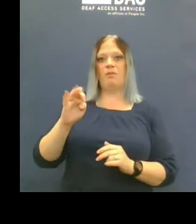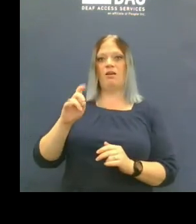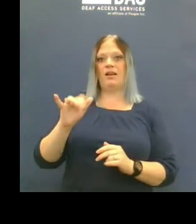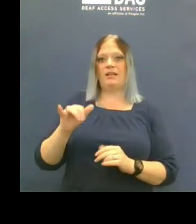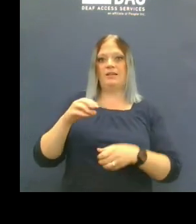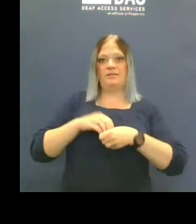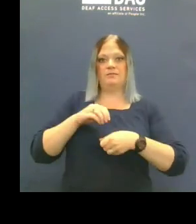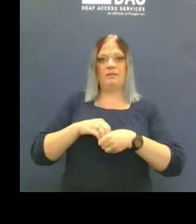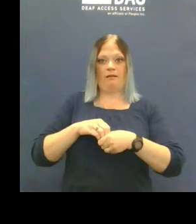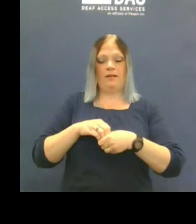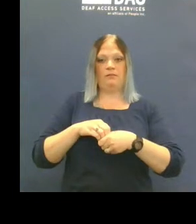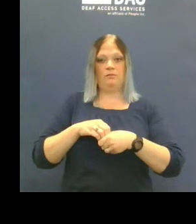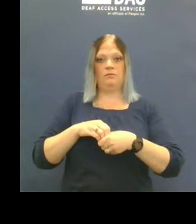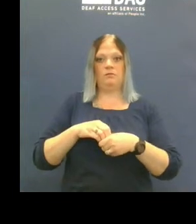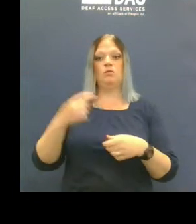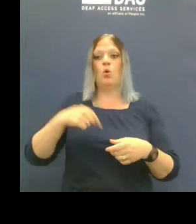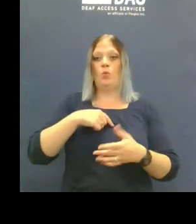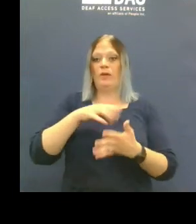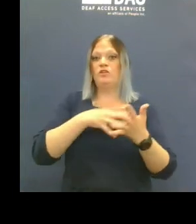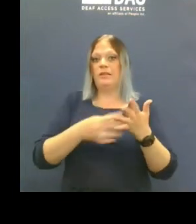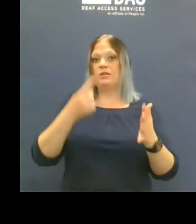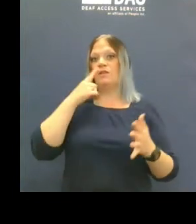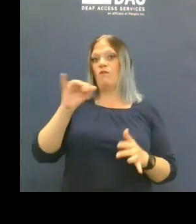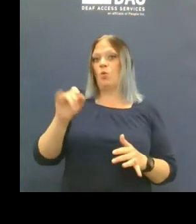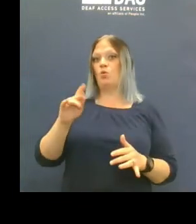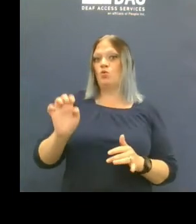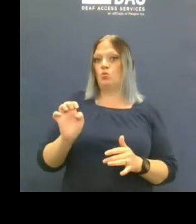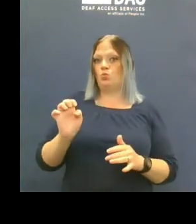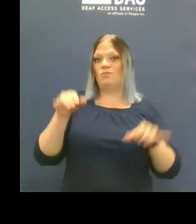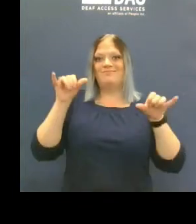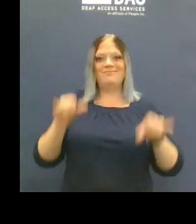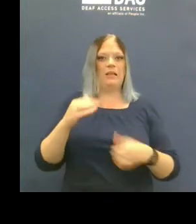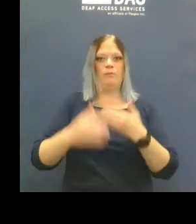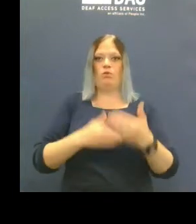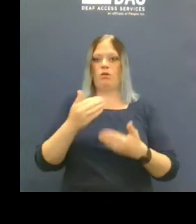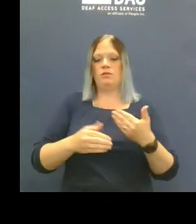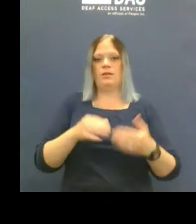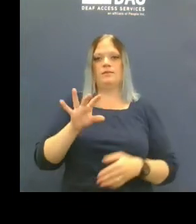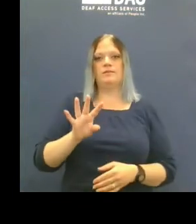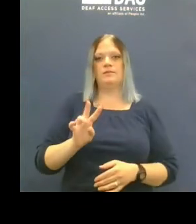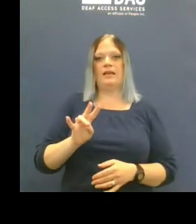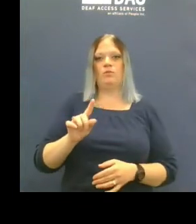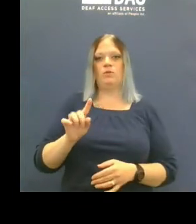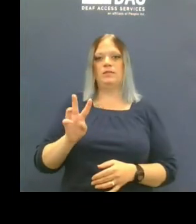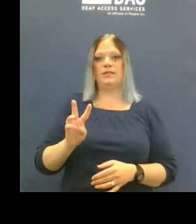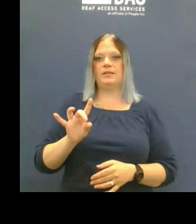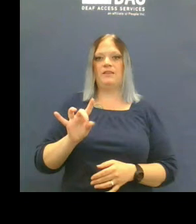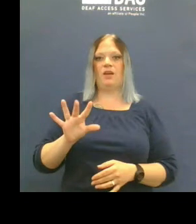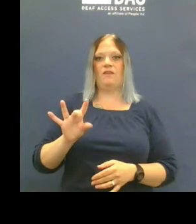scheduling for clinics in June. So again, the same process, call